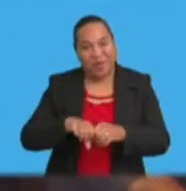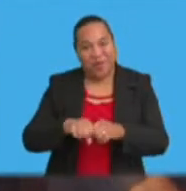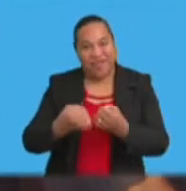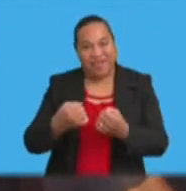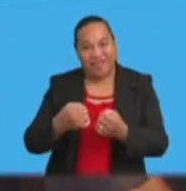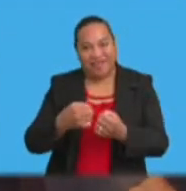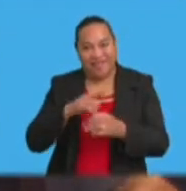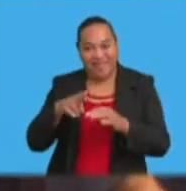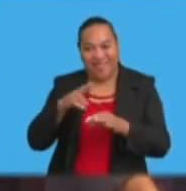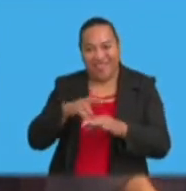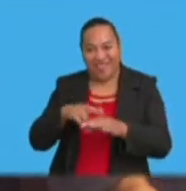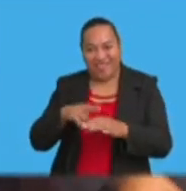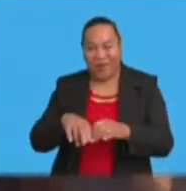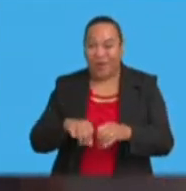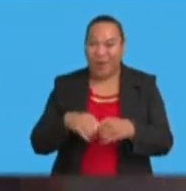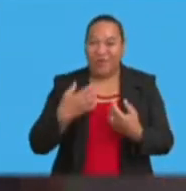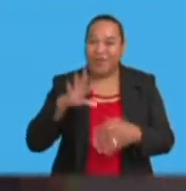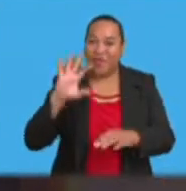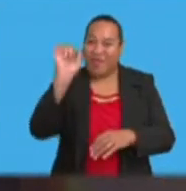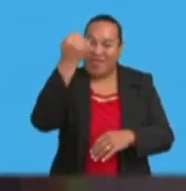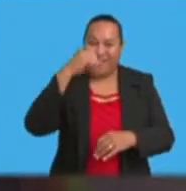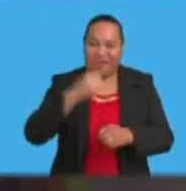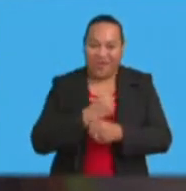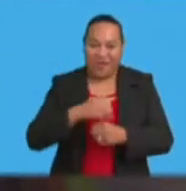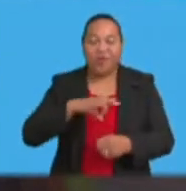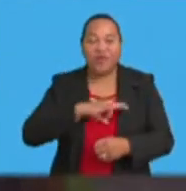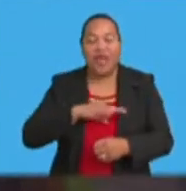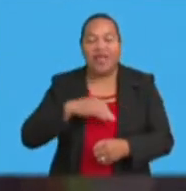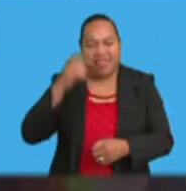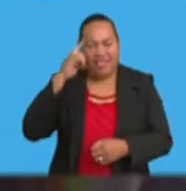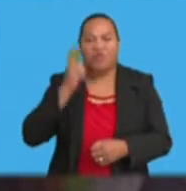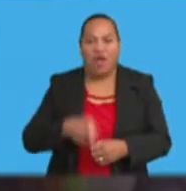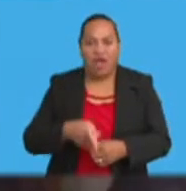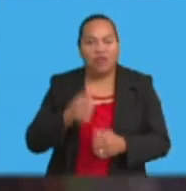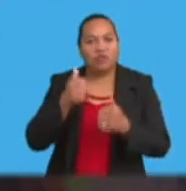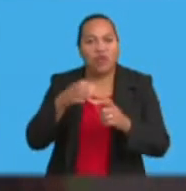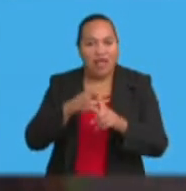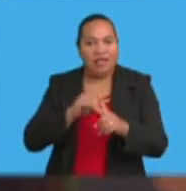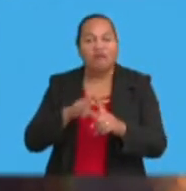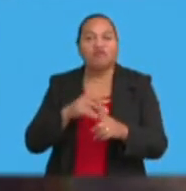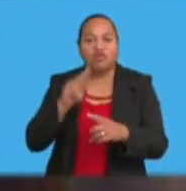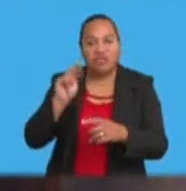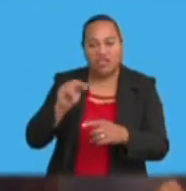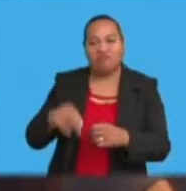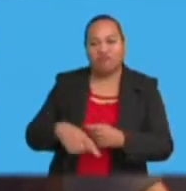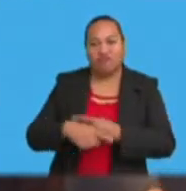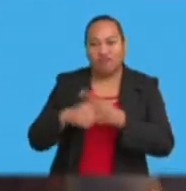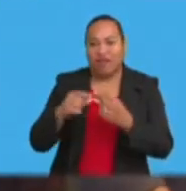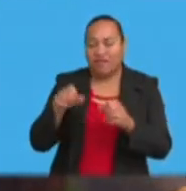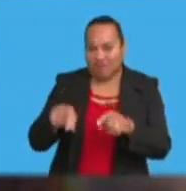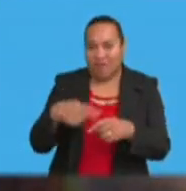years. I think that is an example also what we need, greater productivity in terms of our school ability to